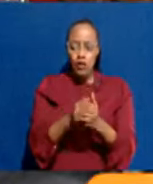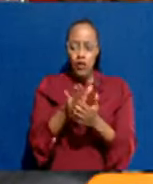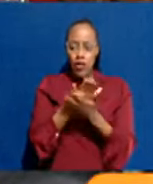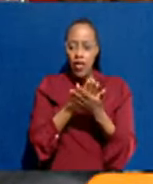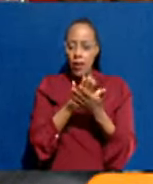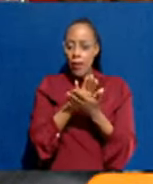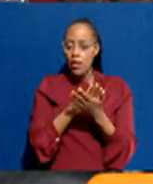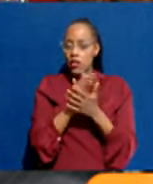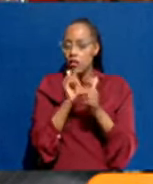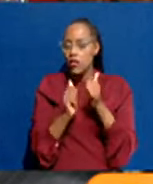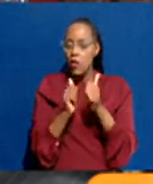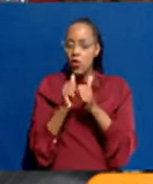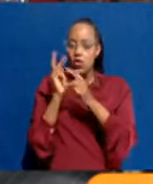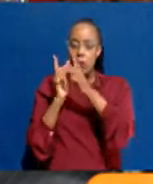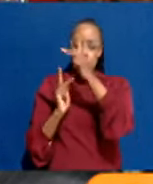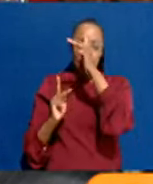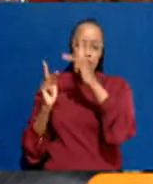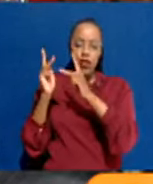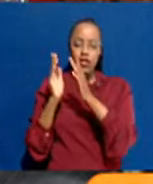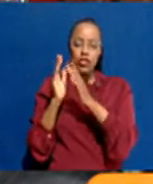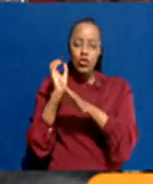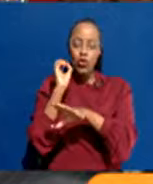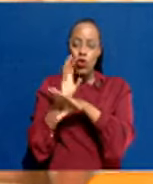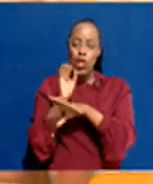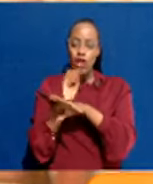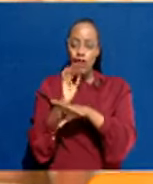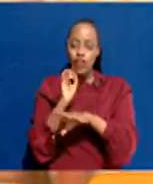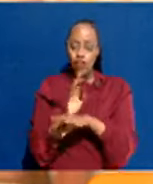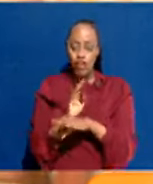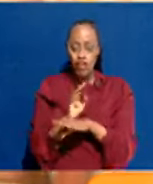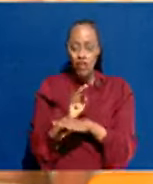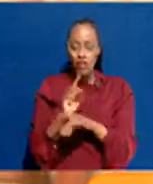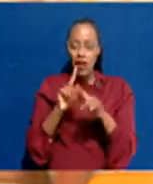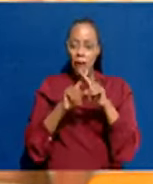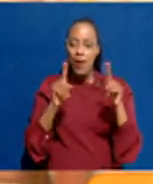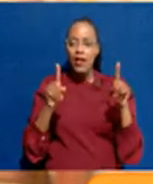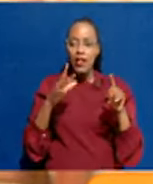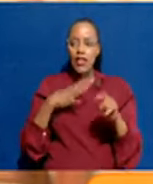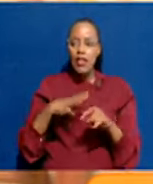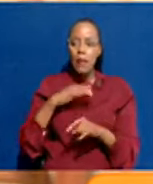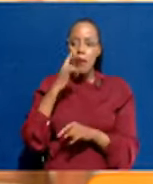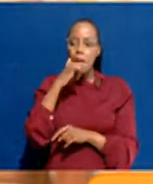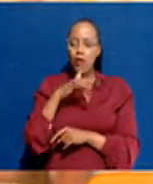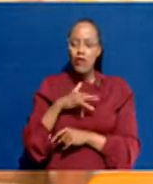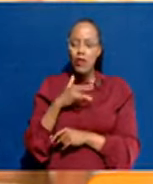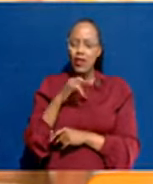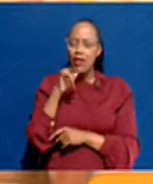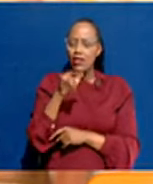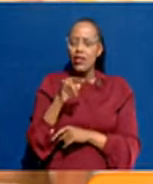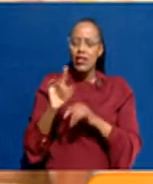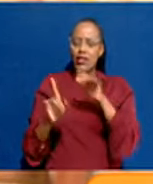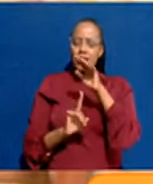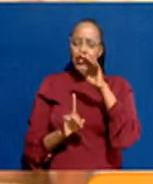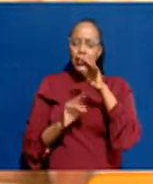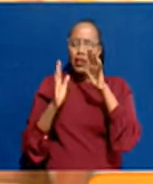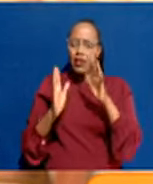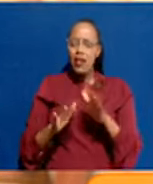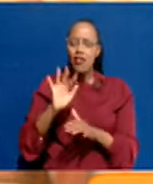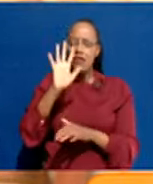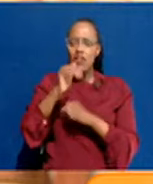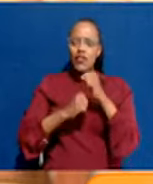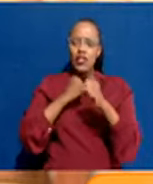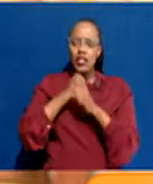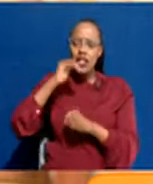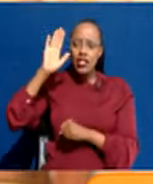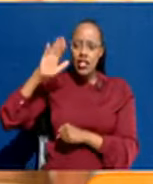of professional advices. But there's also feel that that cabinet was about 5 years late. This is